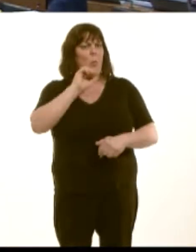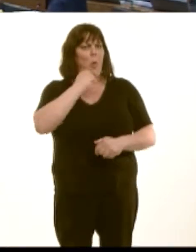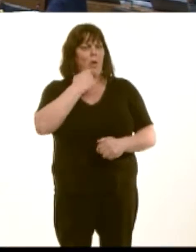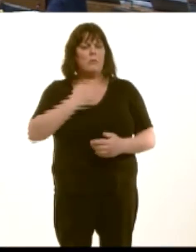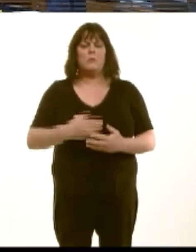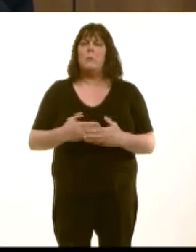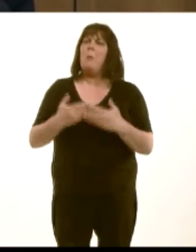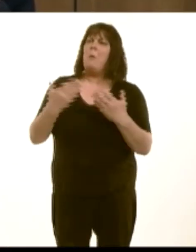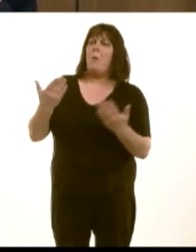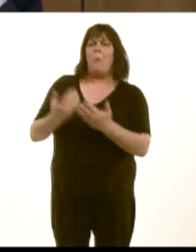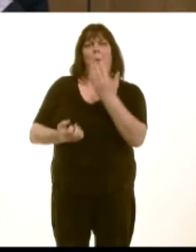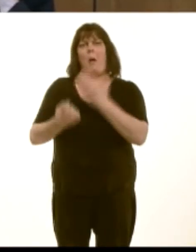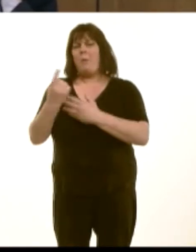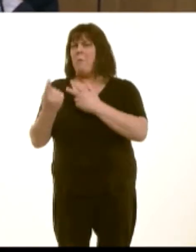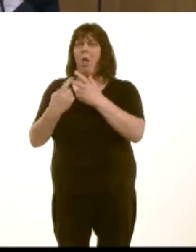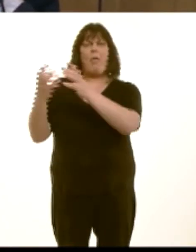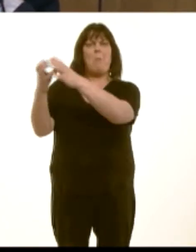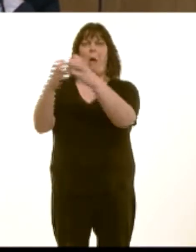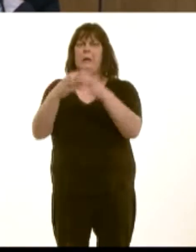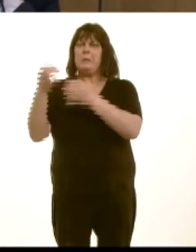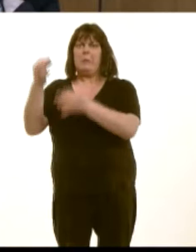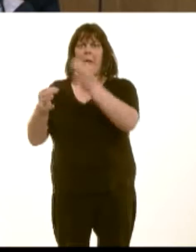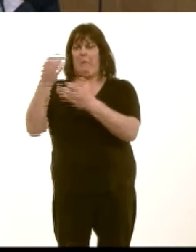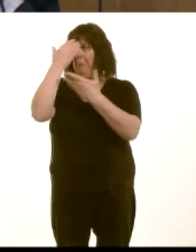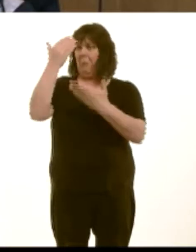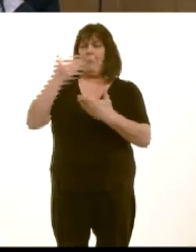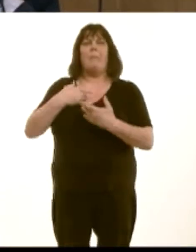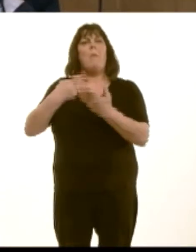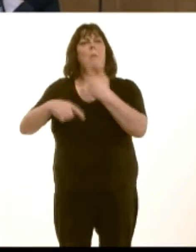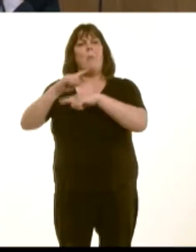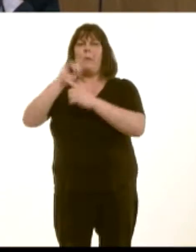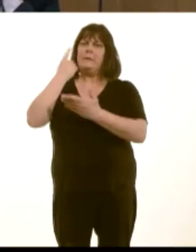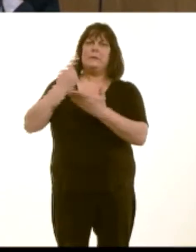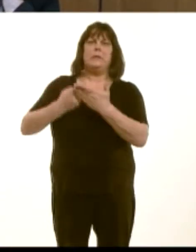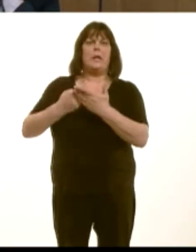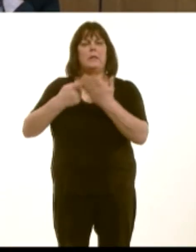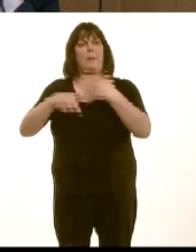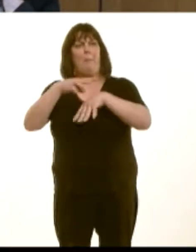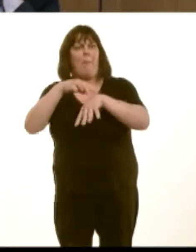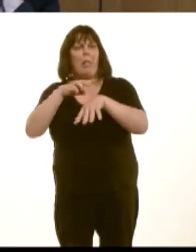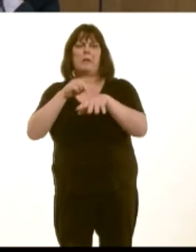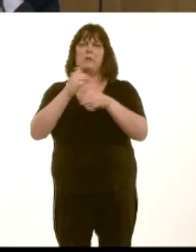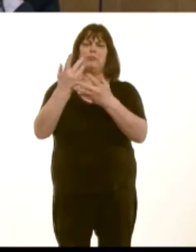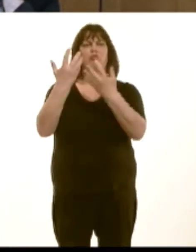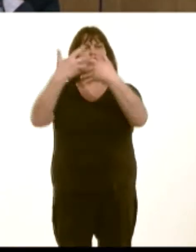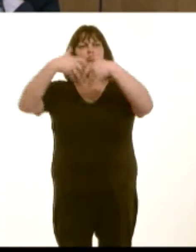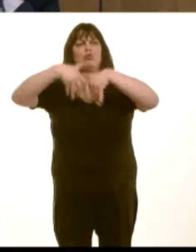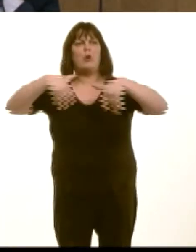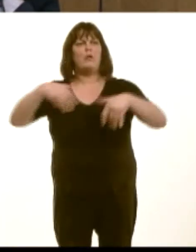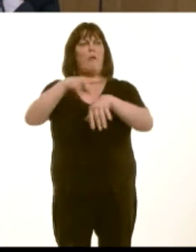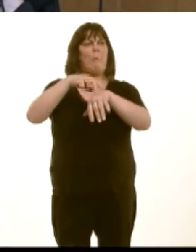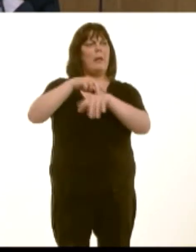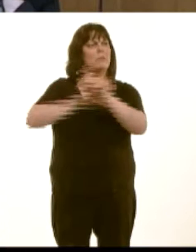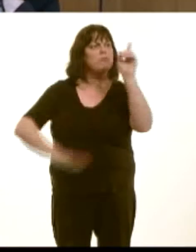in terms of my party, the commitment has been made to devolve policing in terms of the structure of the police force in Wales and the